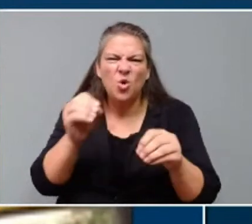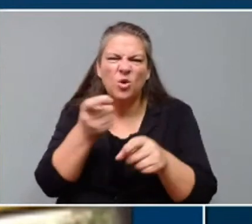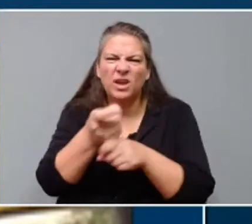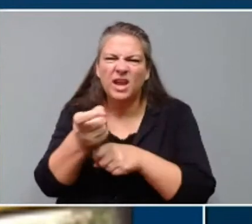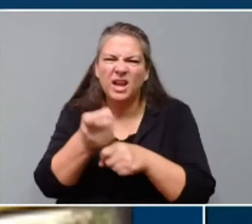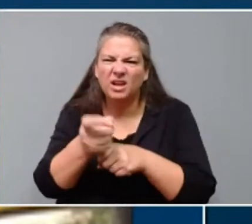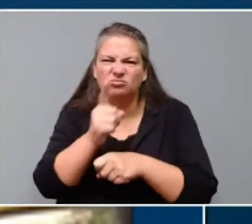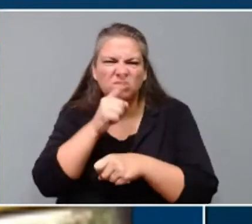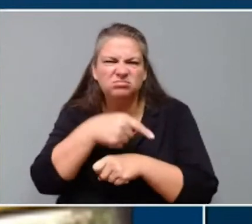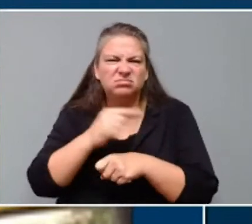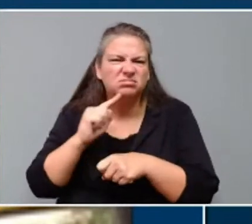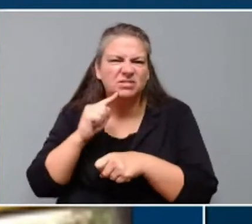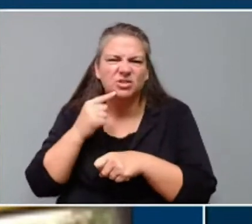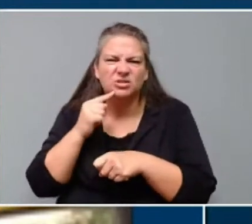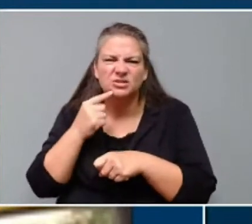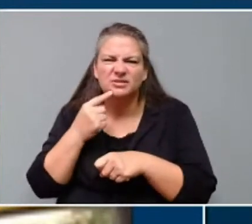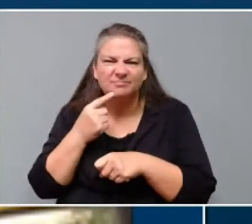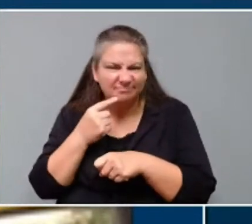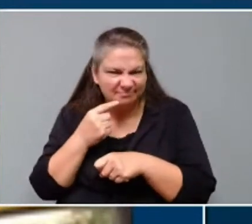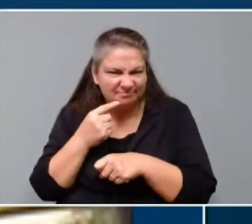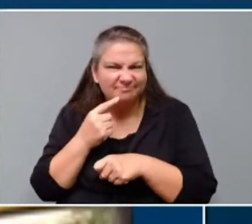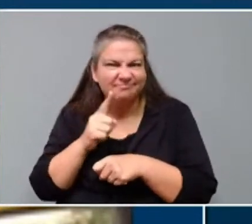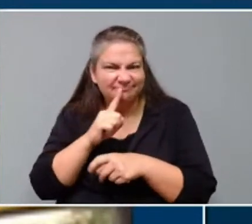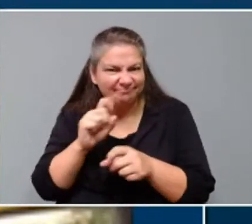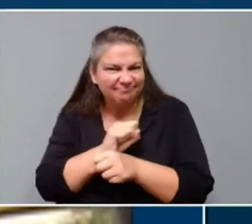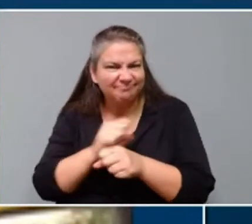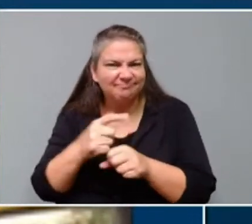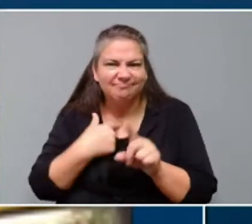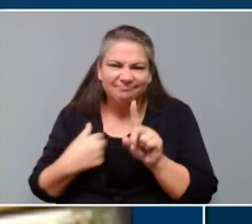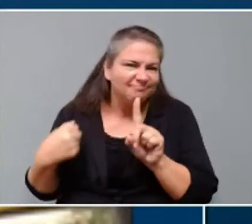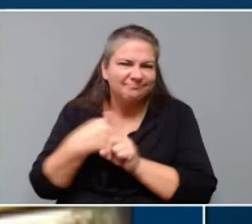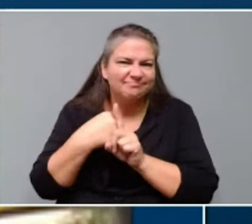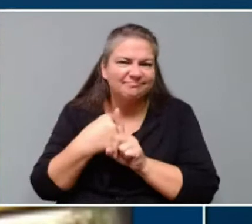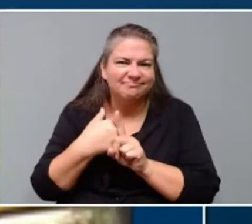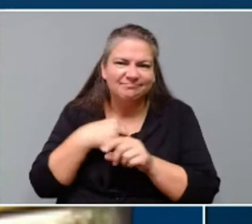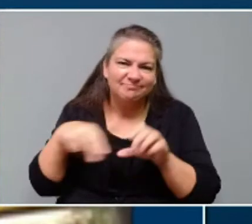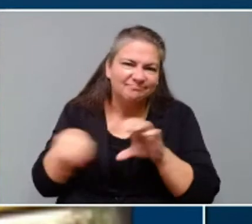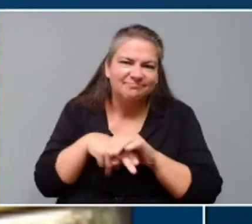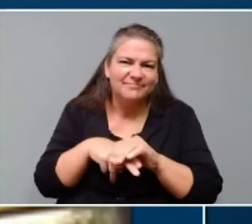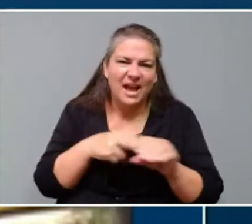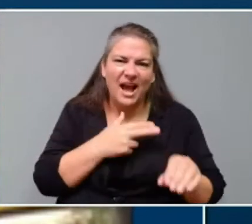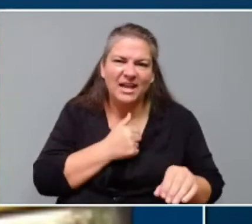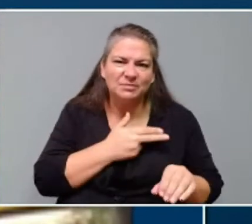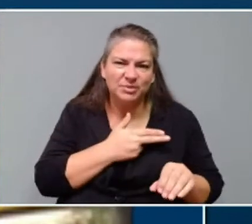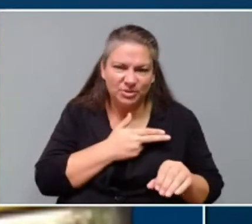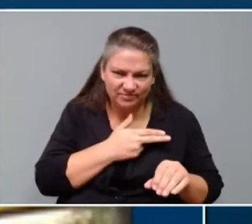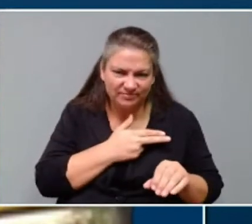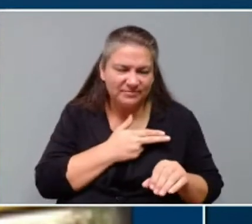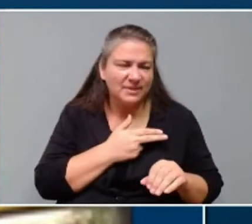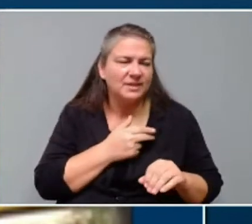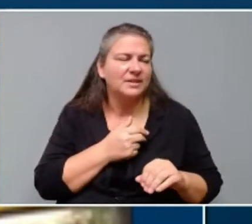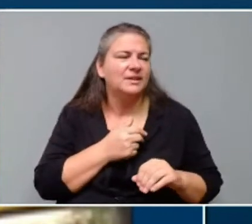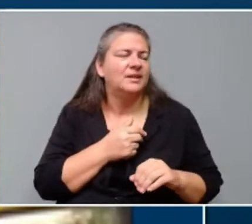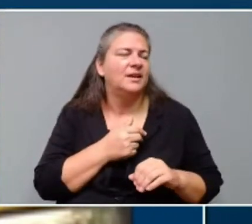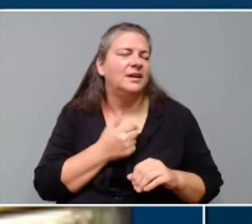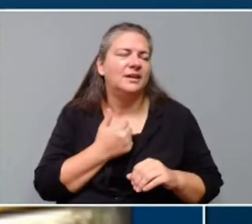When I was in the hospital and laying there and just receiving treatment with different